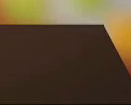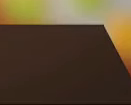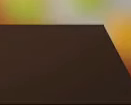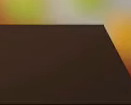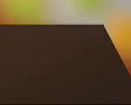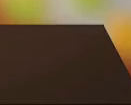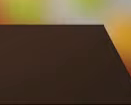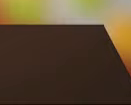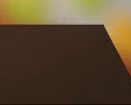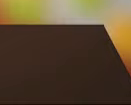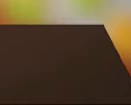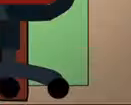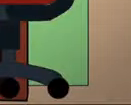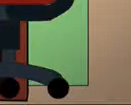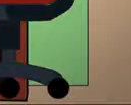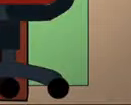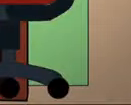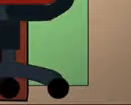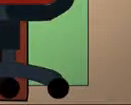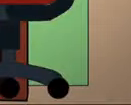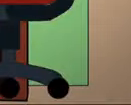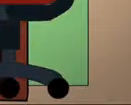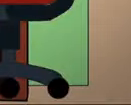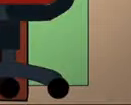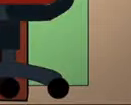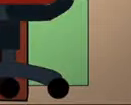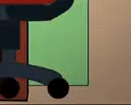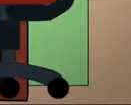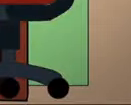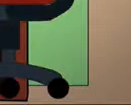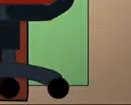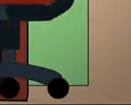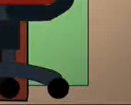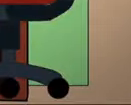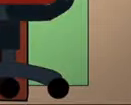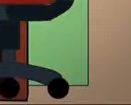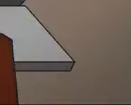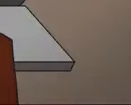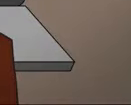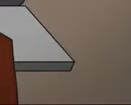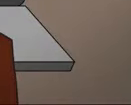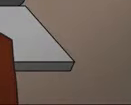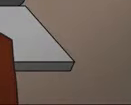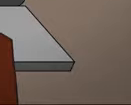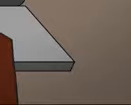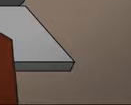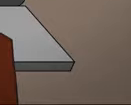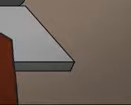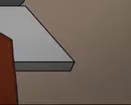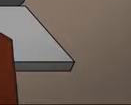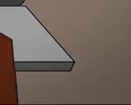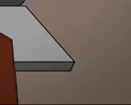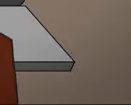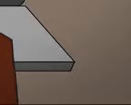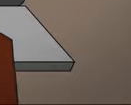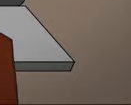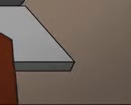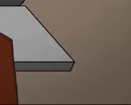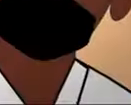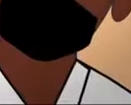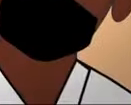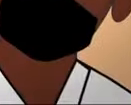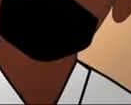yeah, mom and dad came in yesterday for a workshop on how to manage anxiety and stress. I wonder if they could help us with the stress of